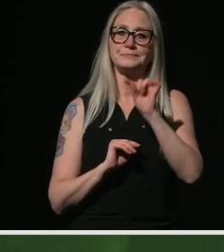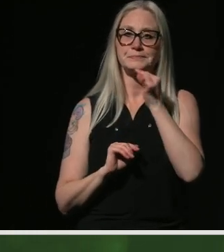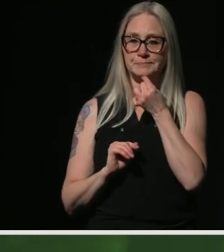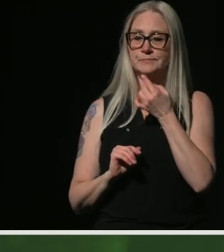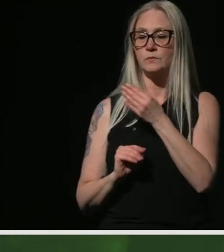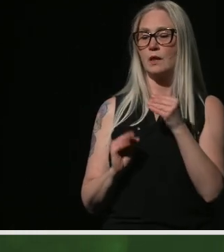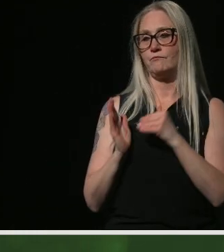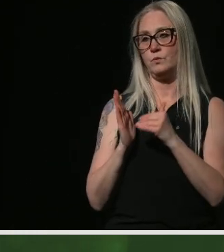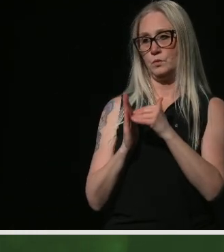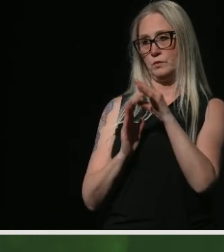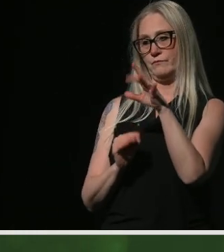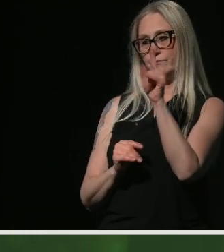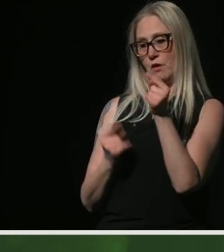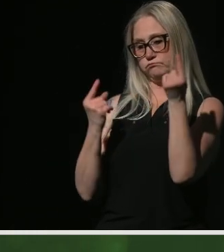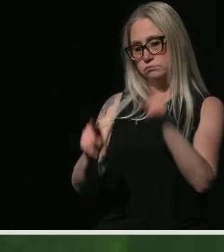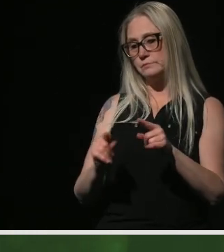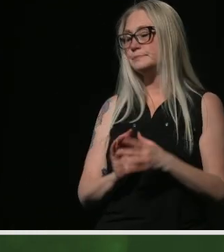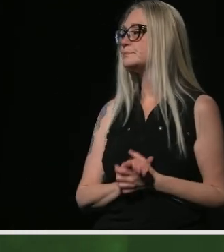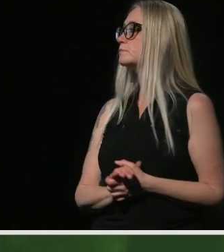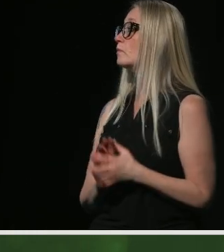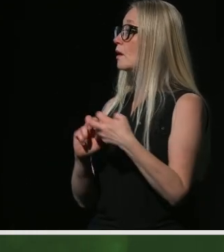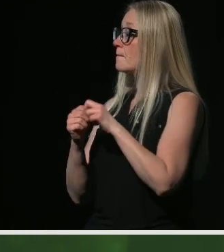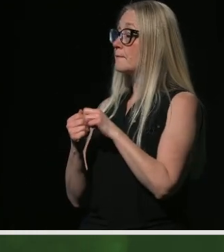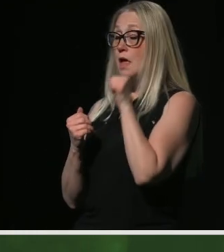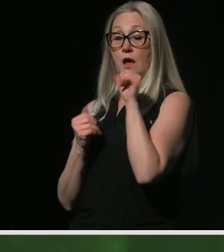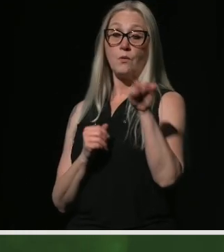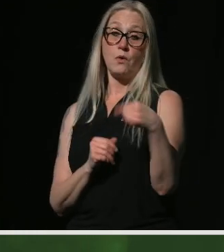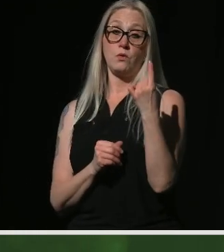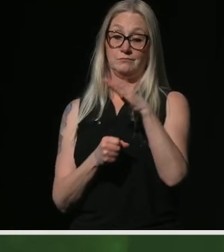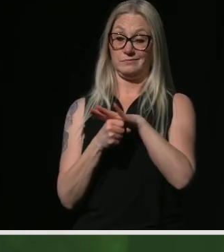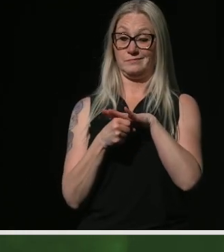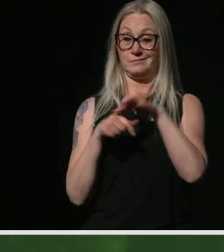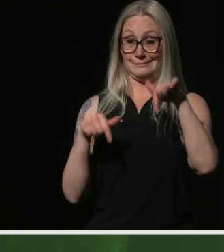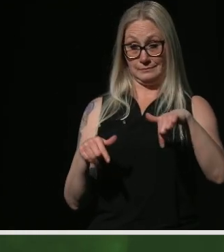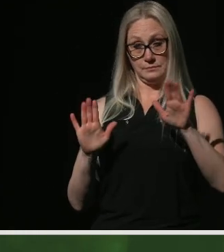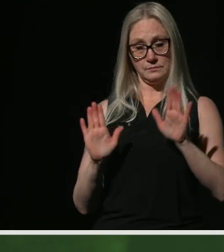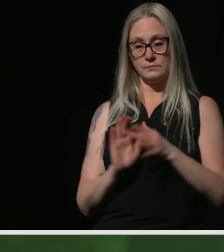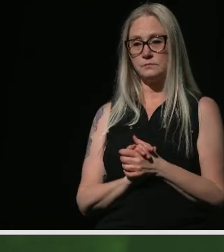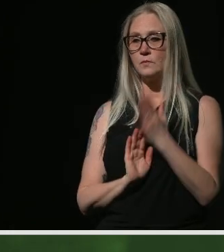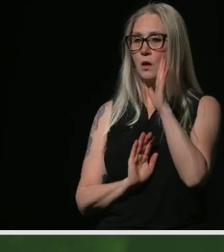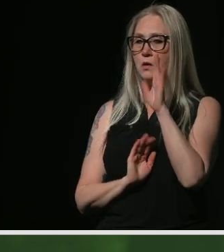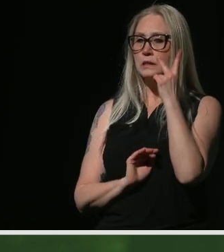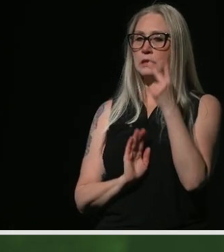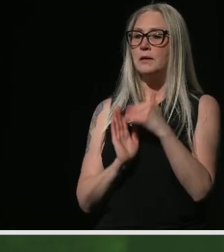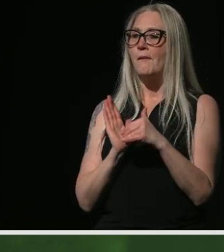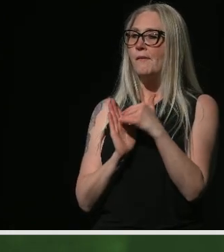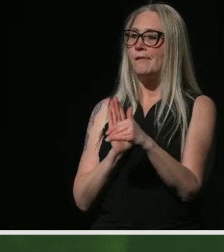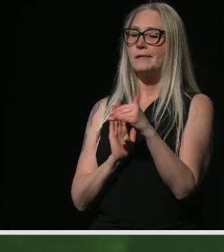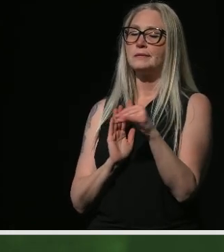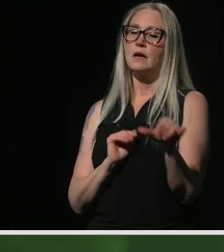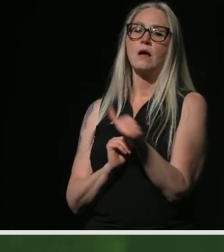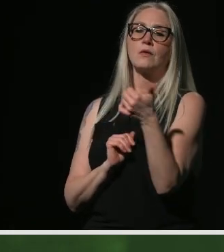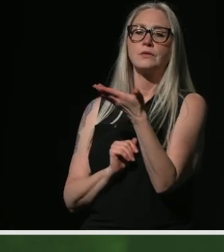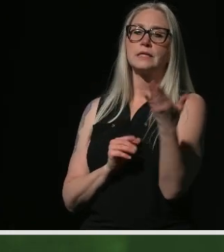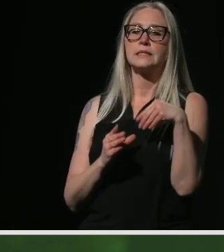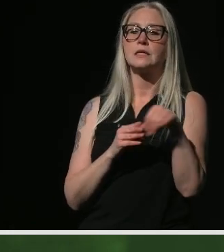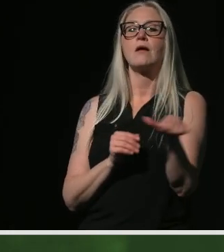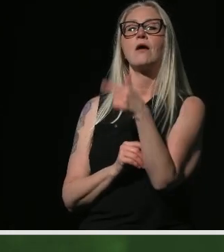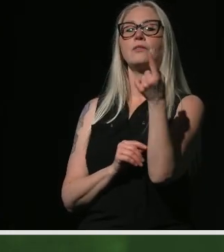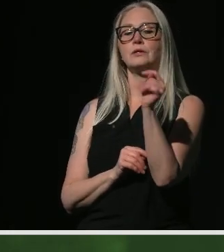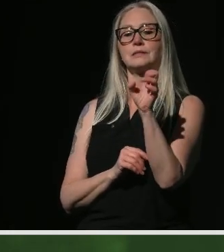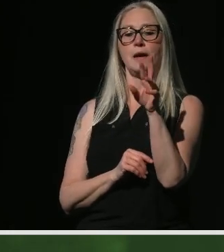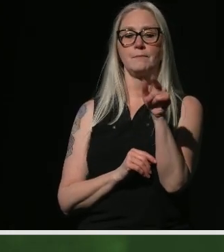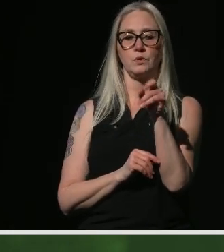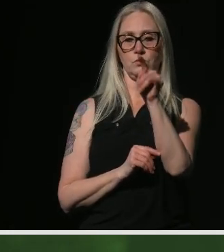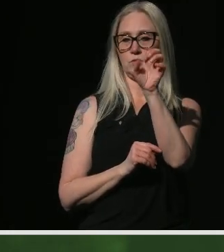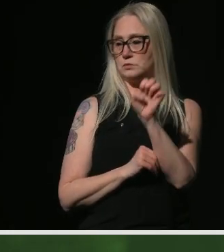events. This problem is not restricted to this region alone. We're seeing similar things in other temperate climates. So France